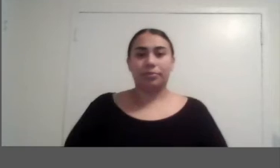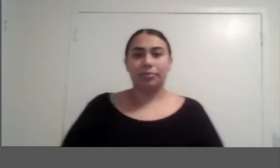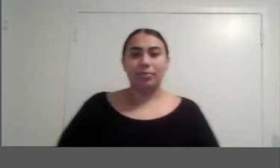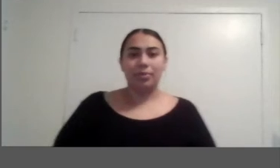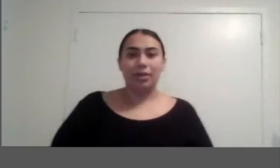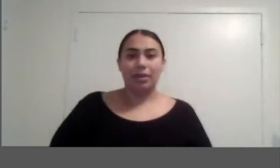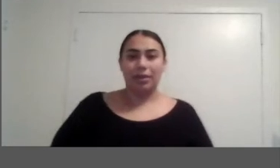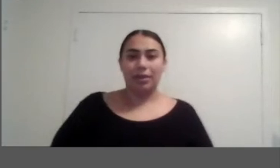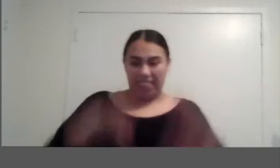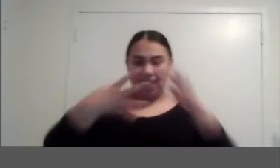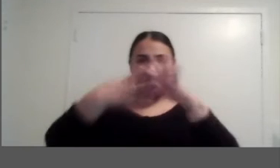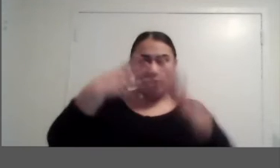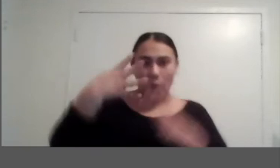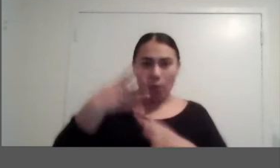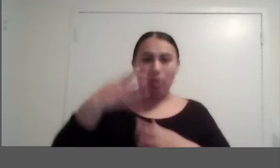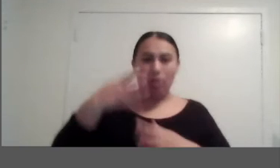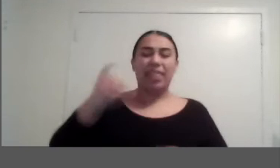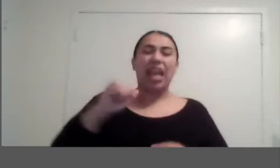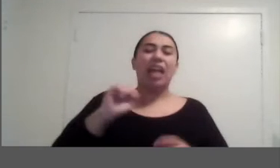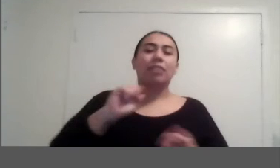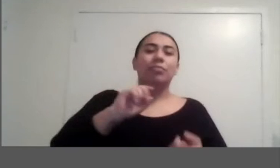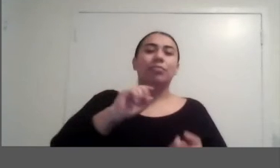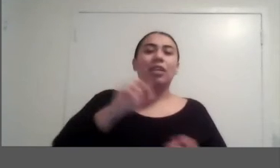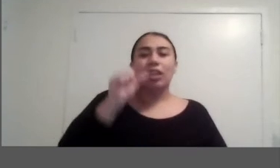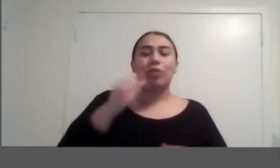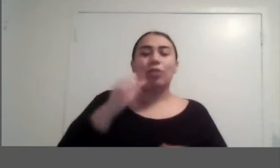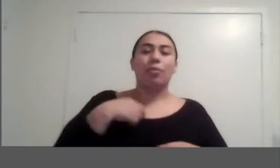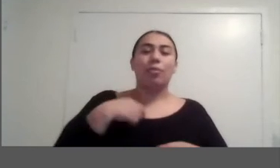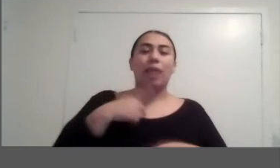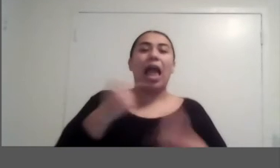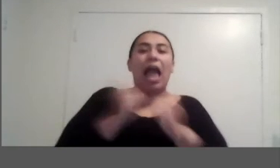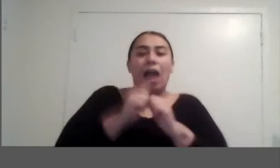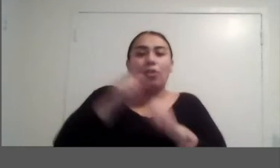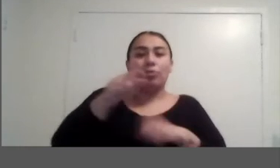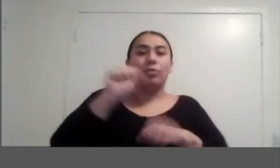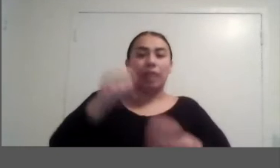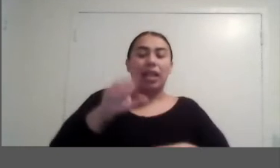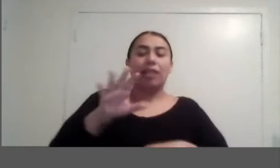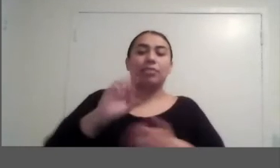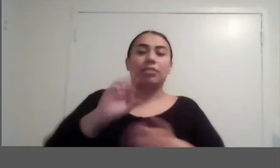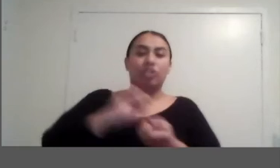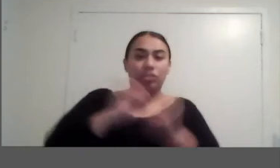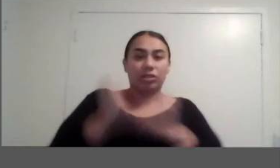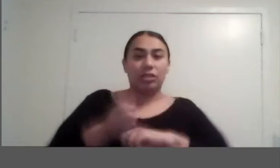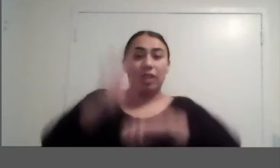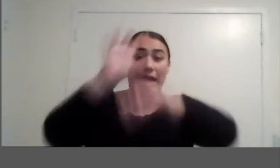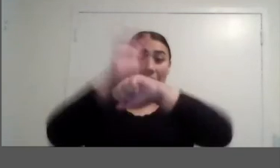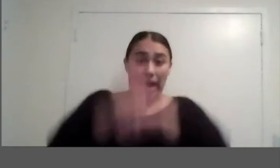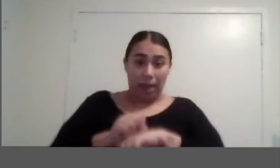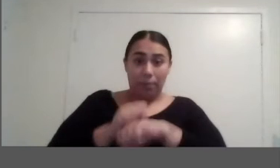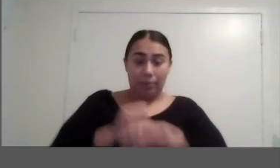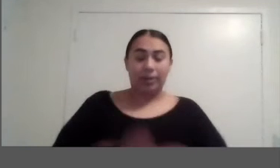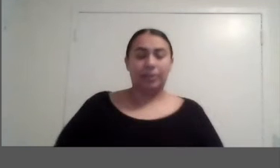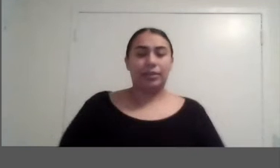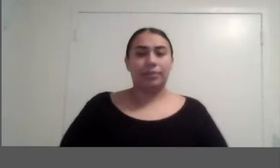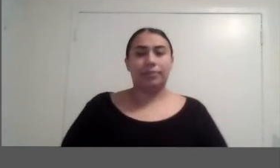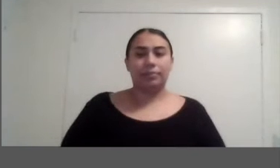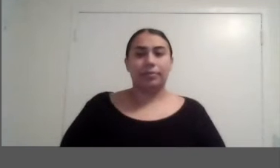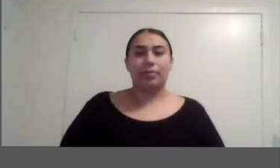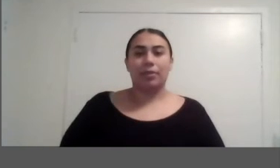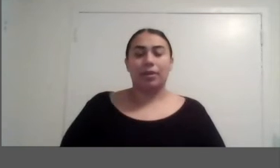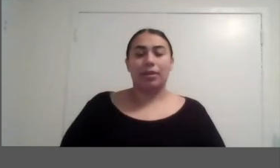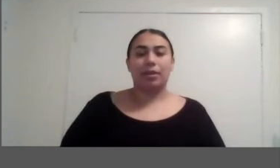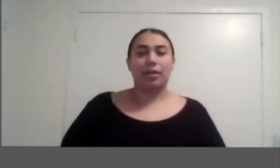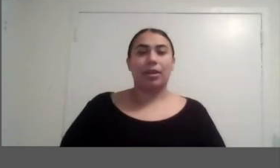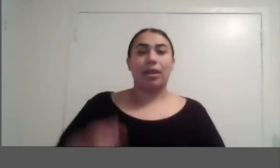So that is just the beginning of preventative health and how cannabis can play a role. Another common concern we see